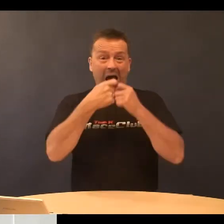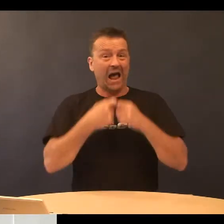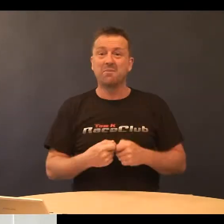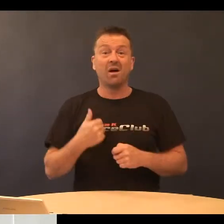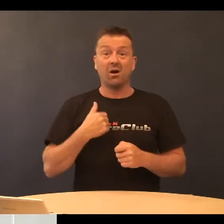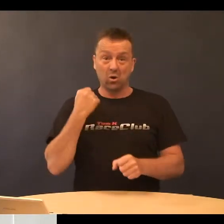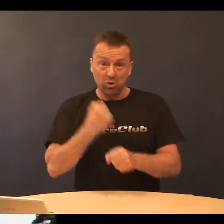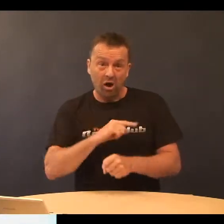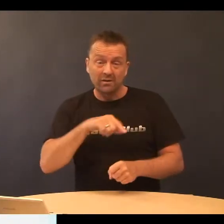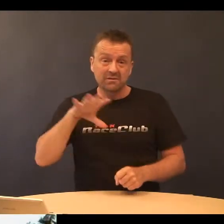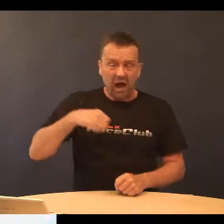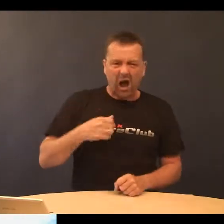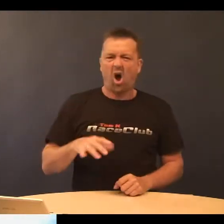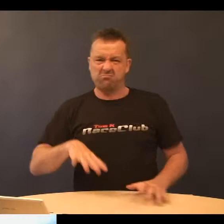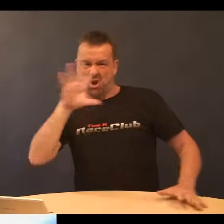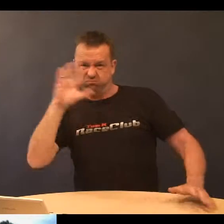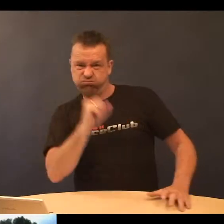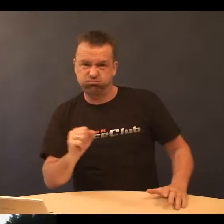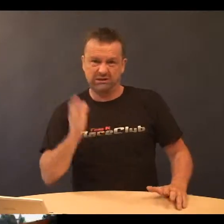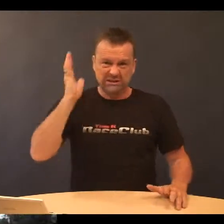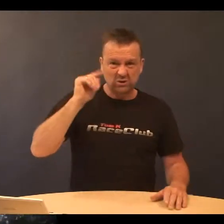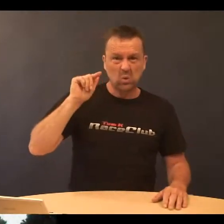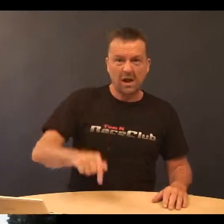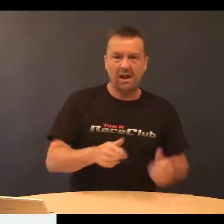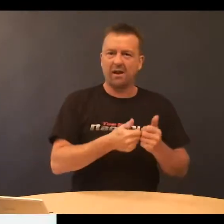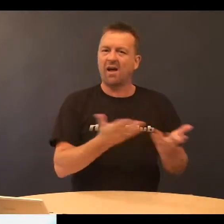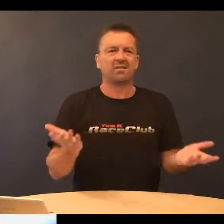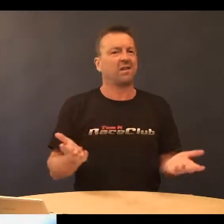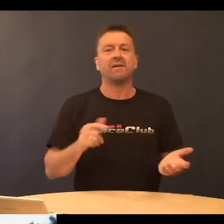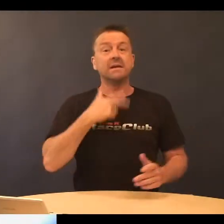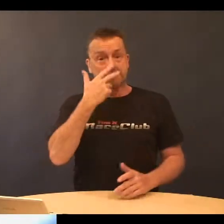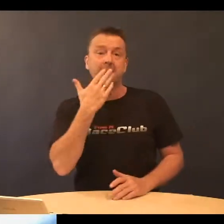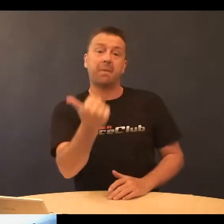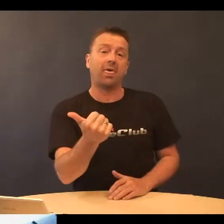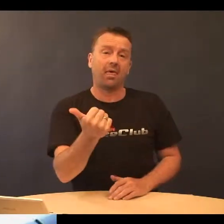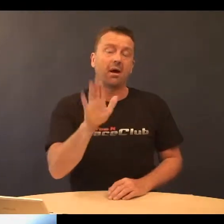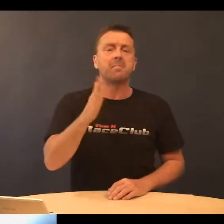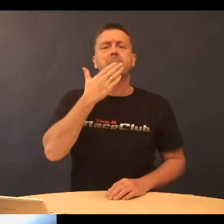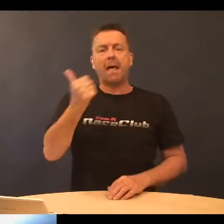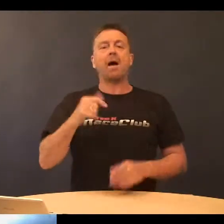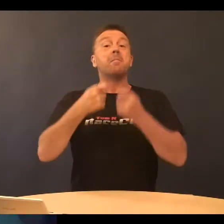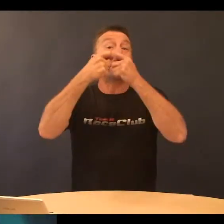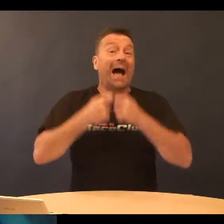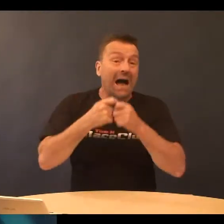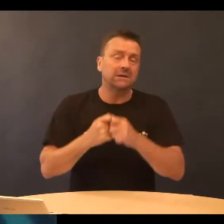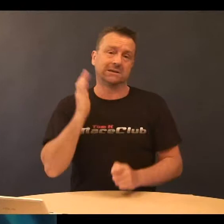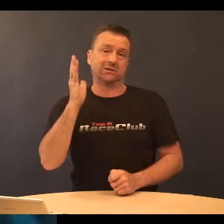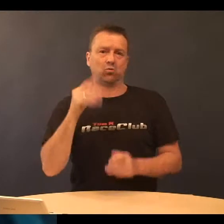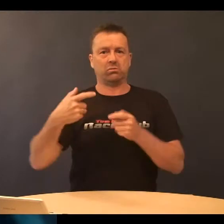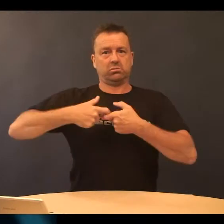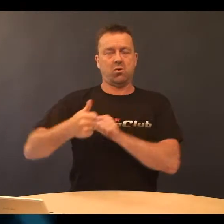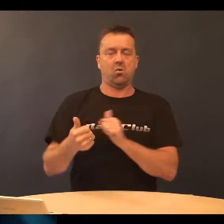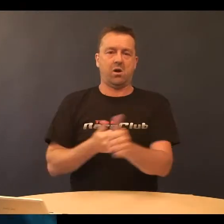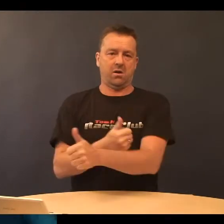going to make us take more risks. Now that we can see better, we can take better calculated risks when overtaking.